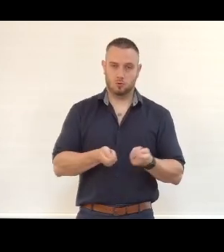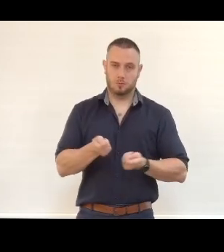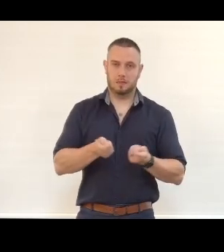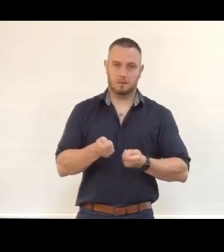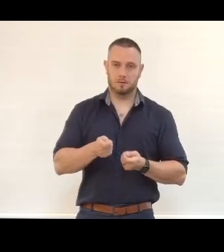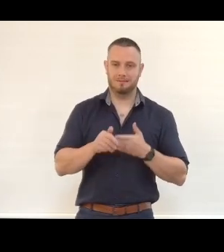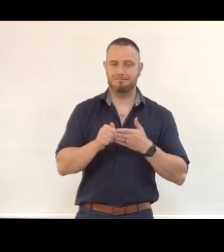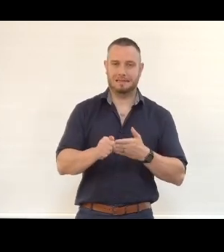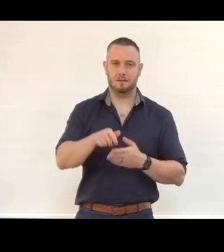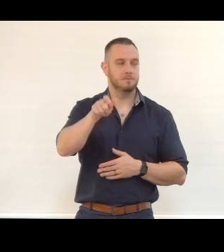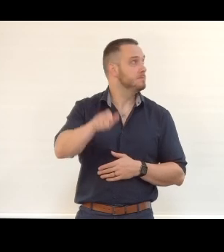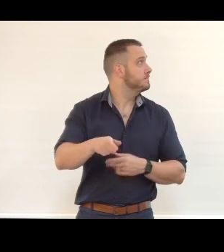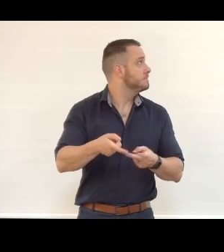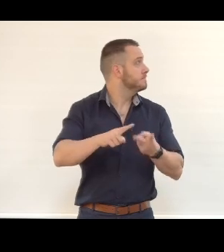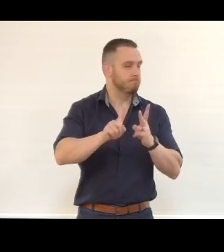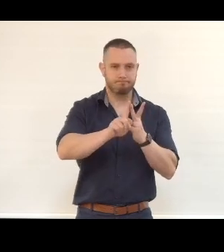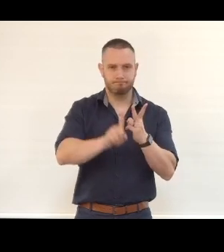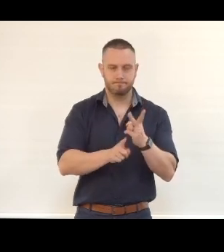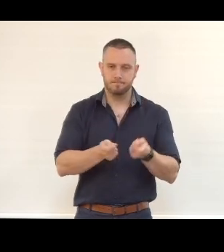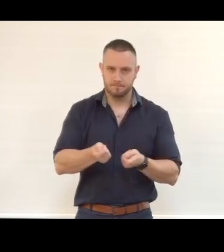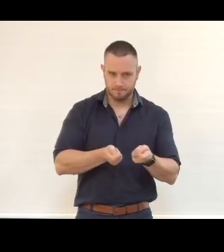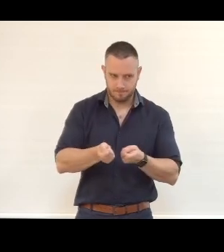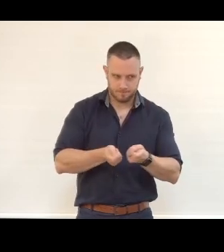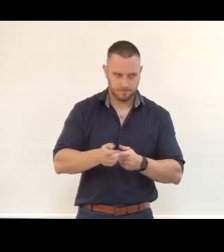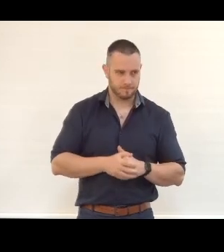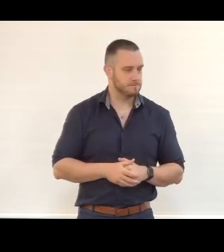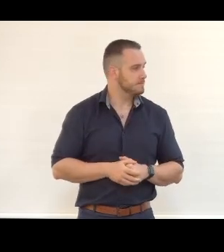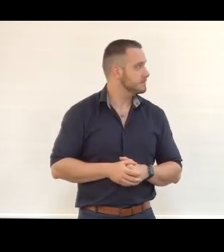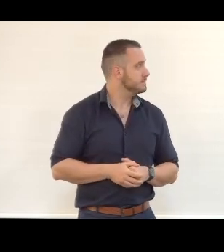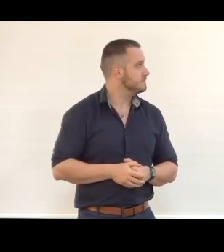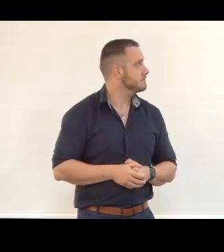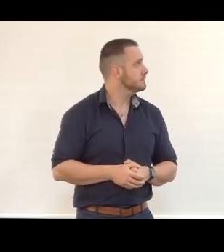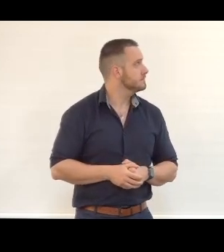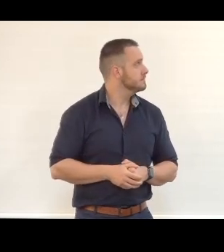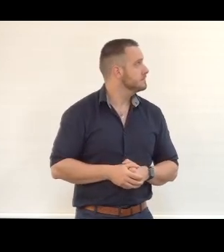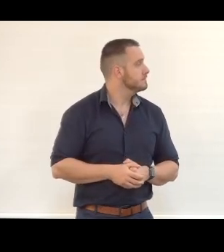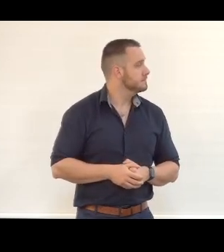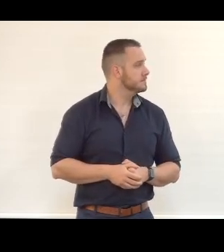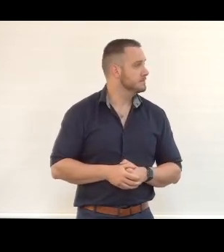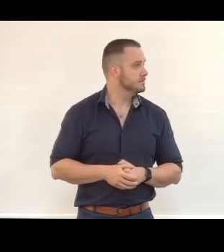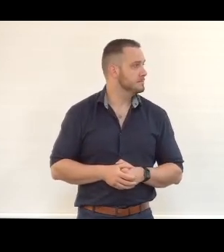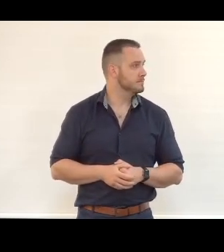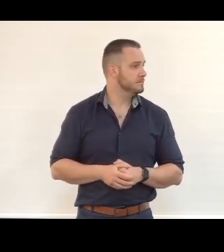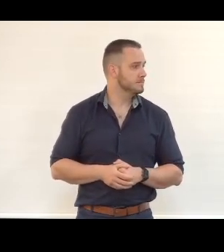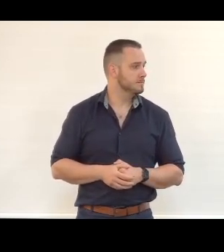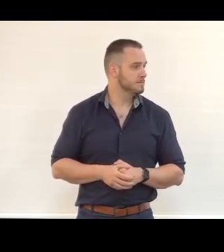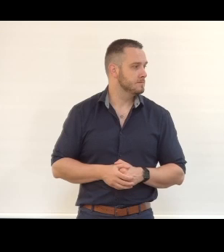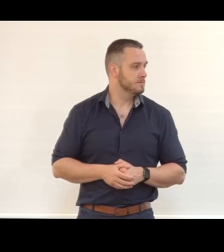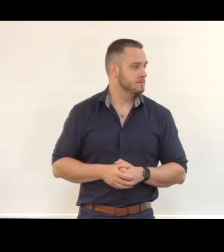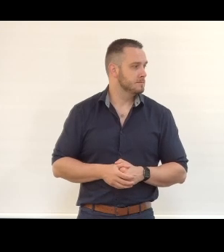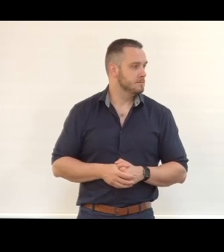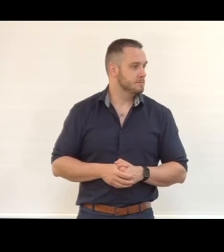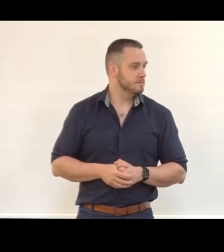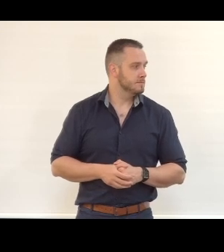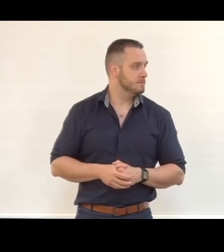mission leader, a vice commander that's assisting the commander in those tasks. Also, if the commander is not there, he will take over